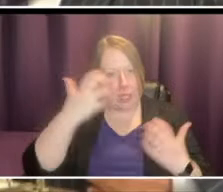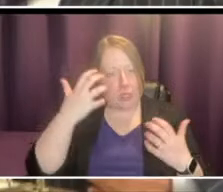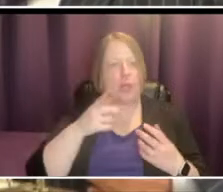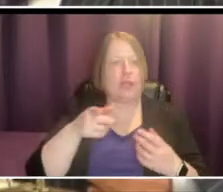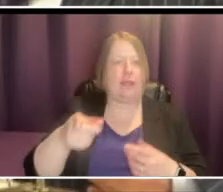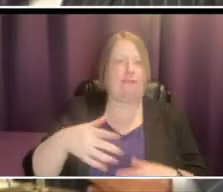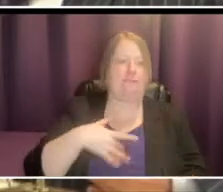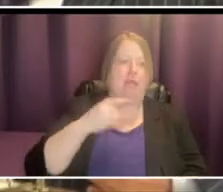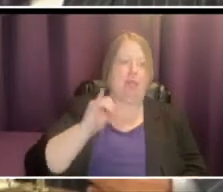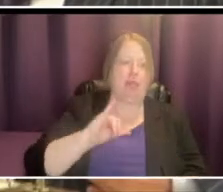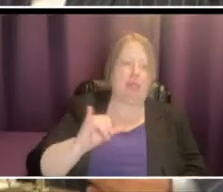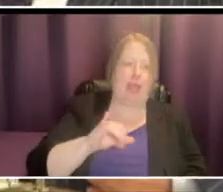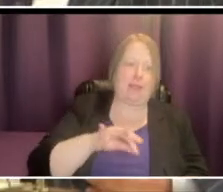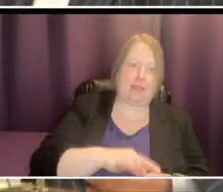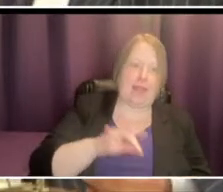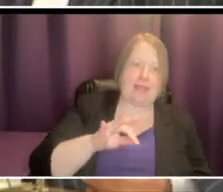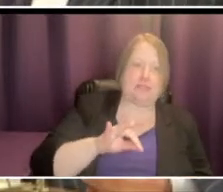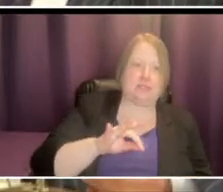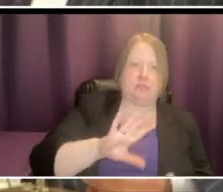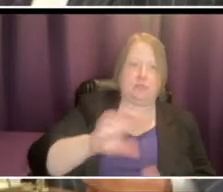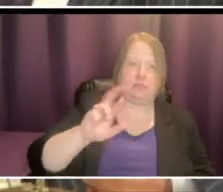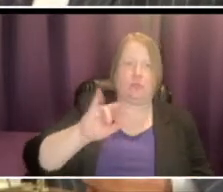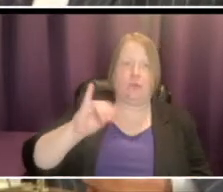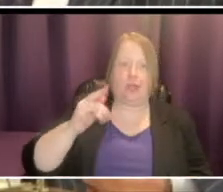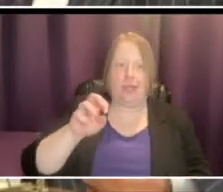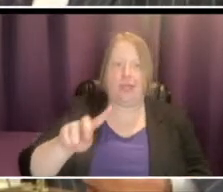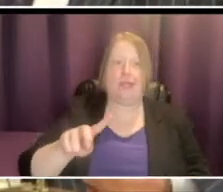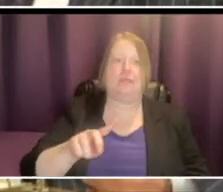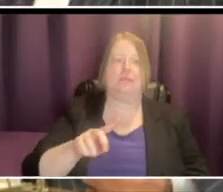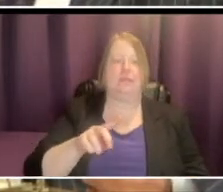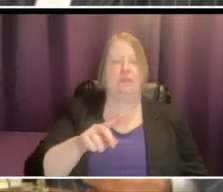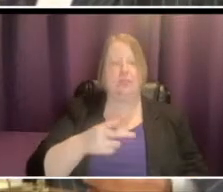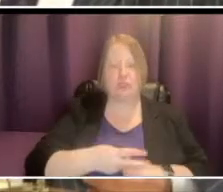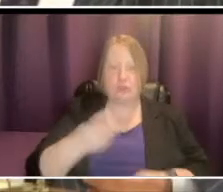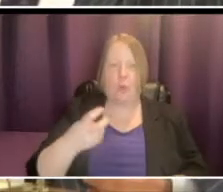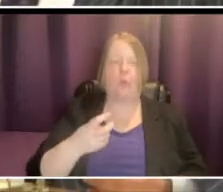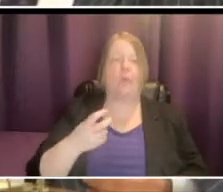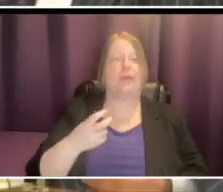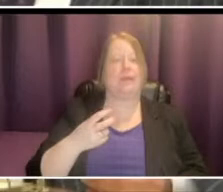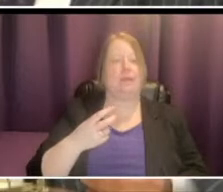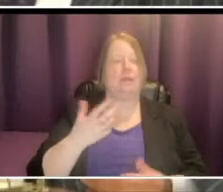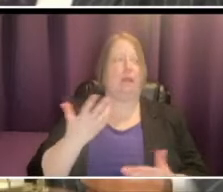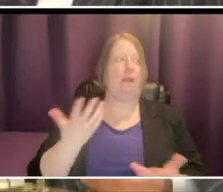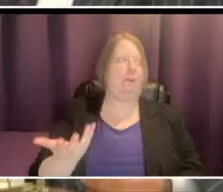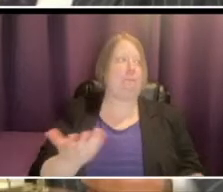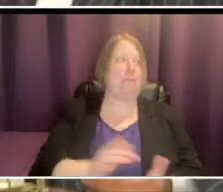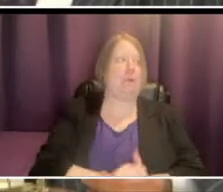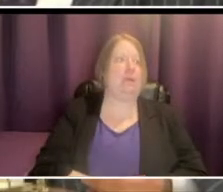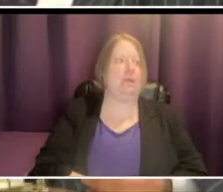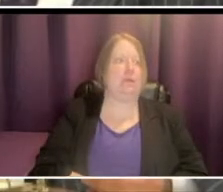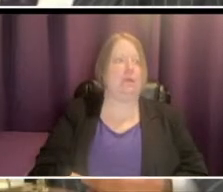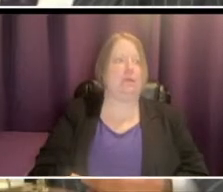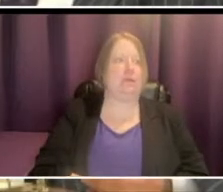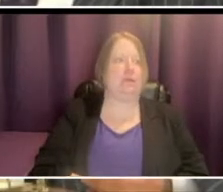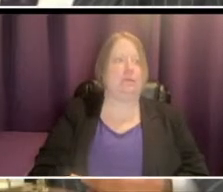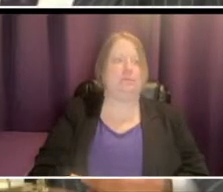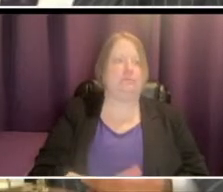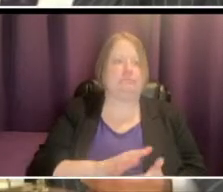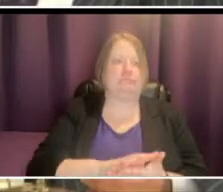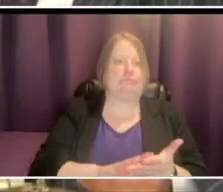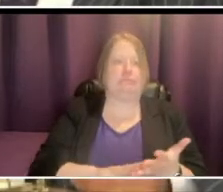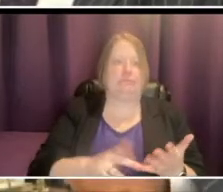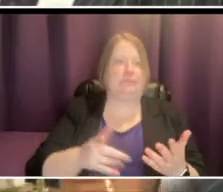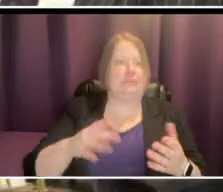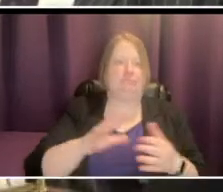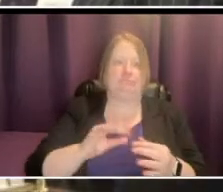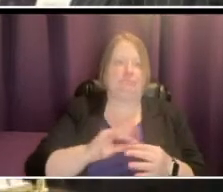election was rigged, that we went on and on about that for a